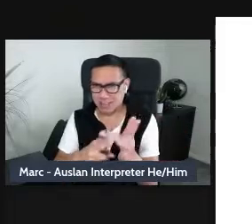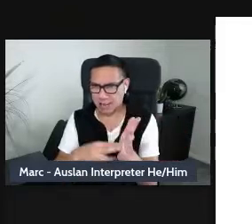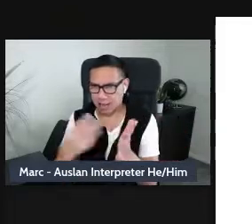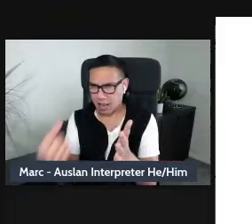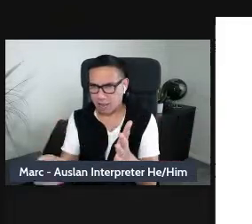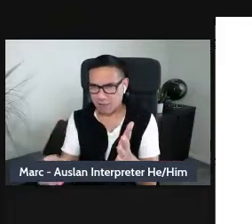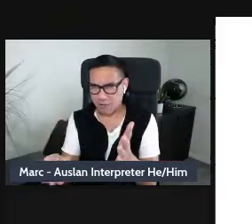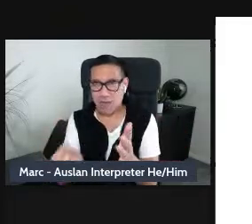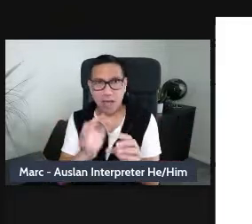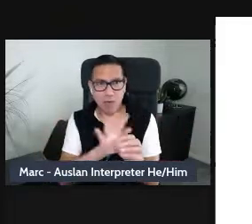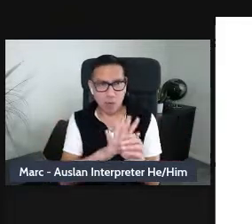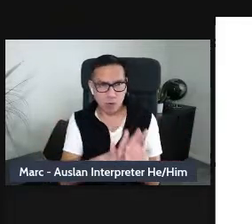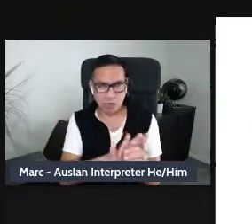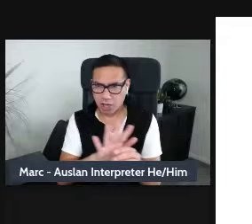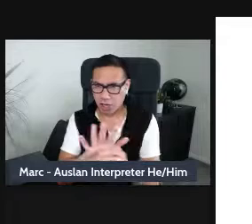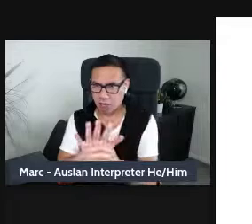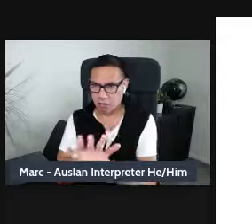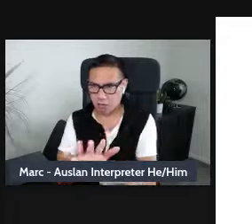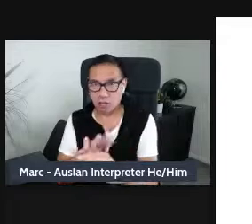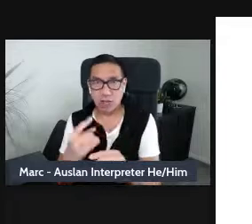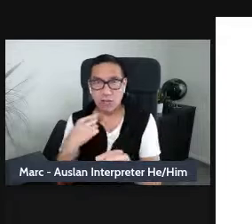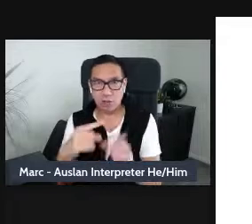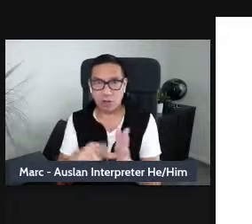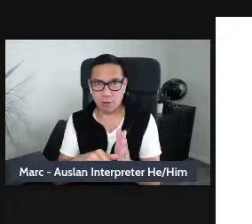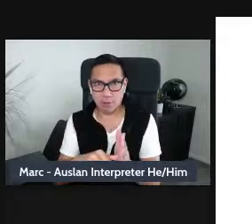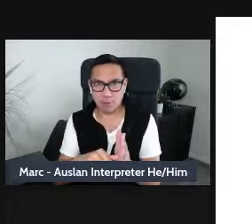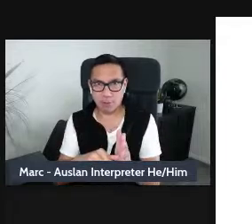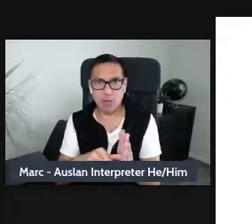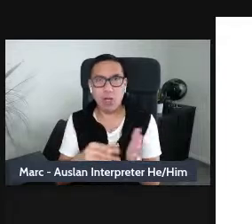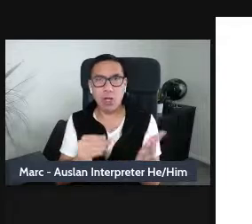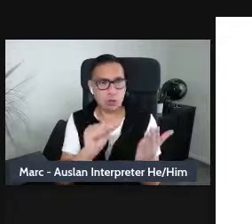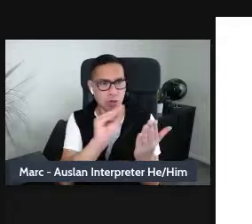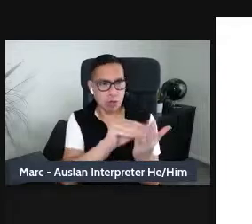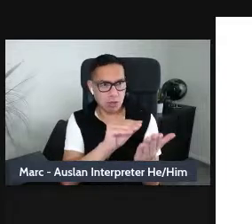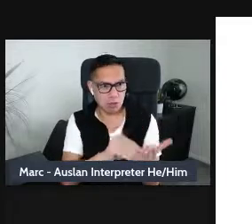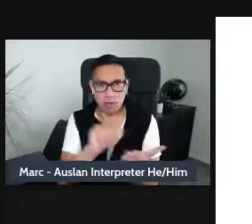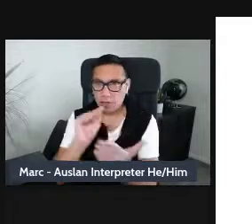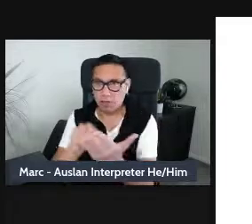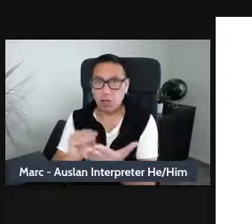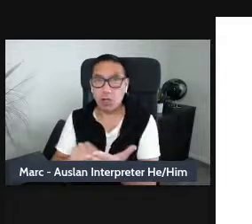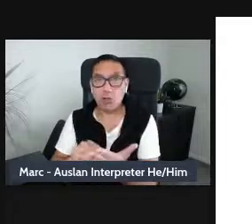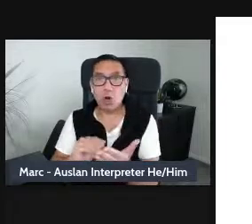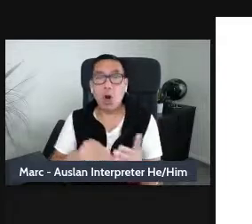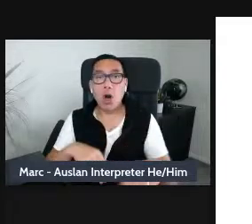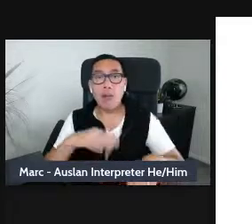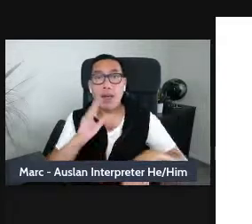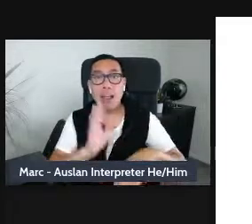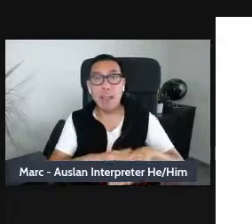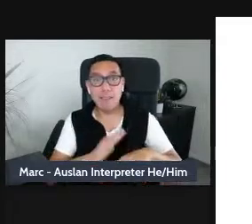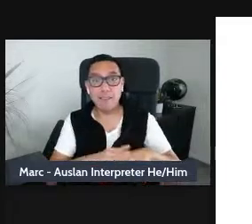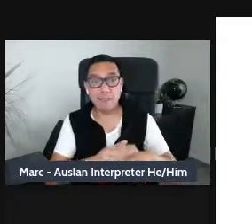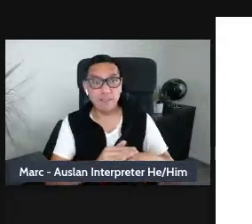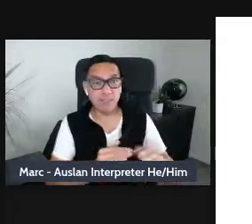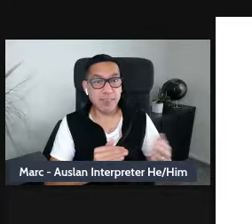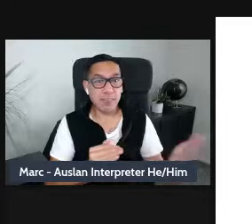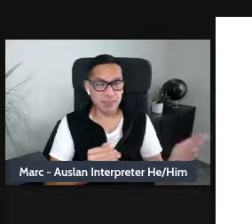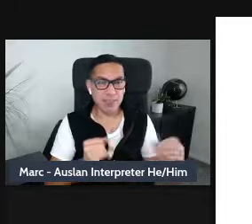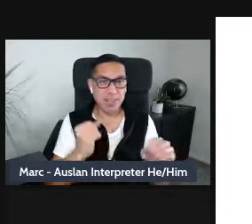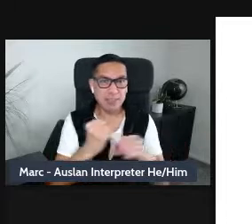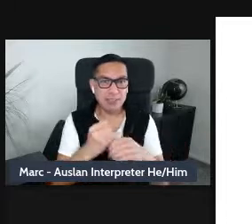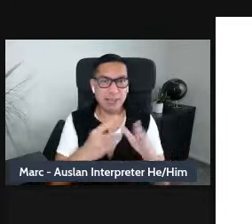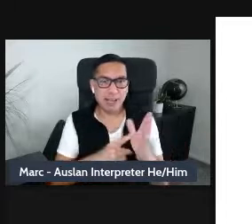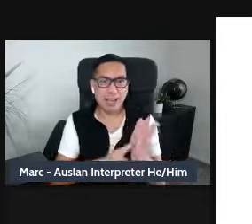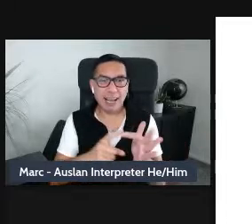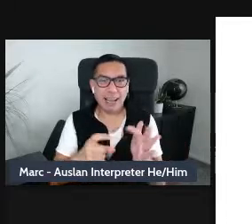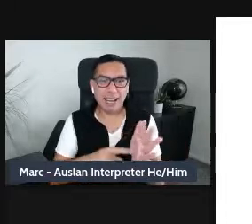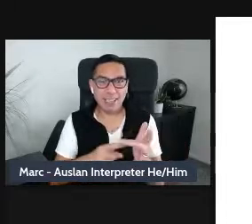at the time of collection. And so the first graph on the left shows a protein called galectin-3. And I looked